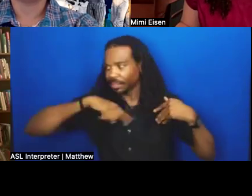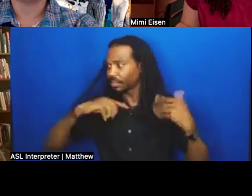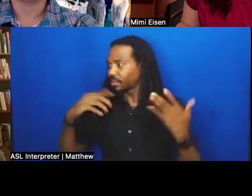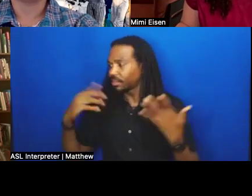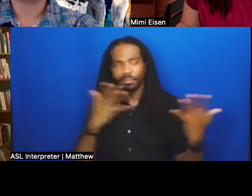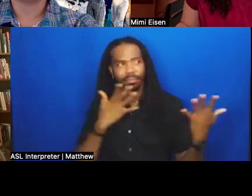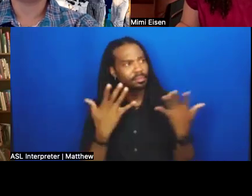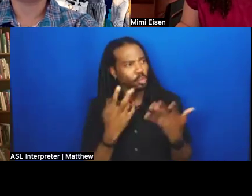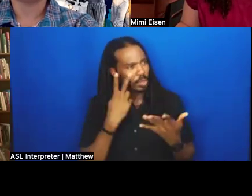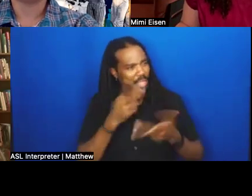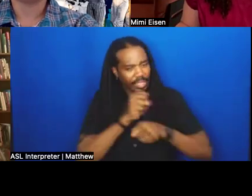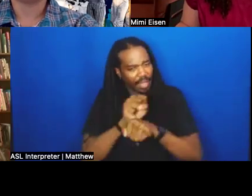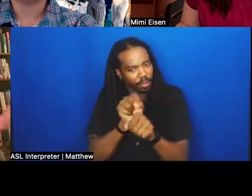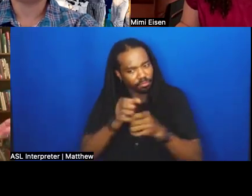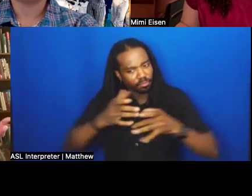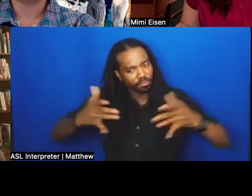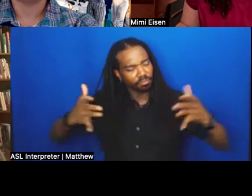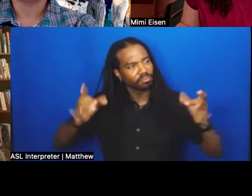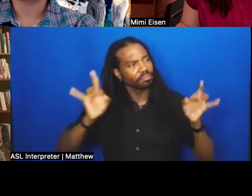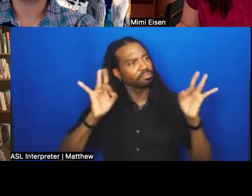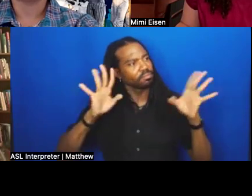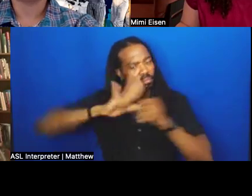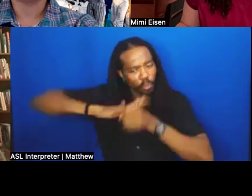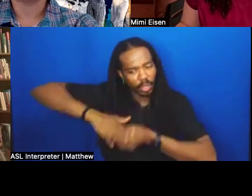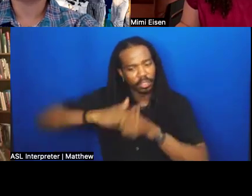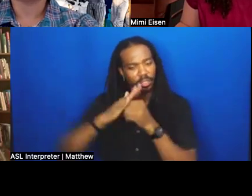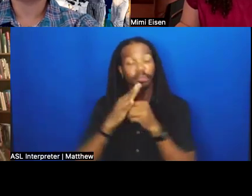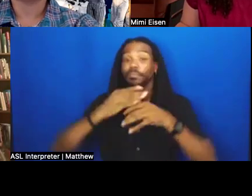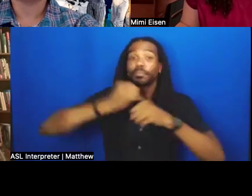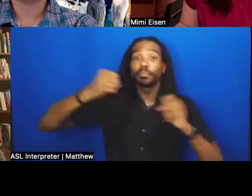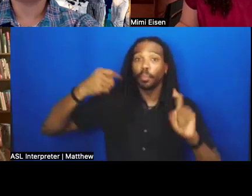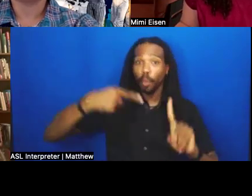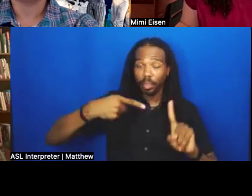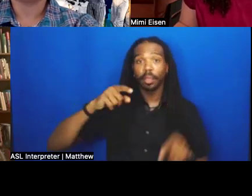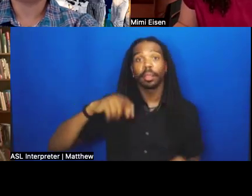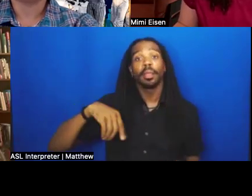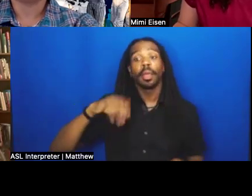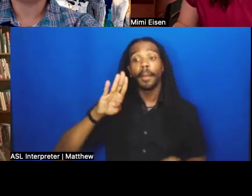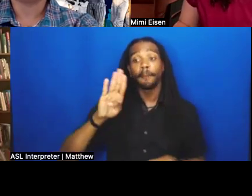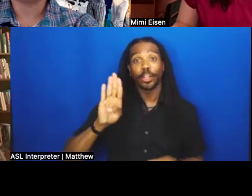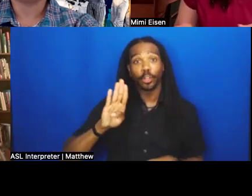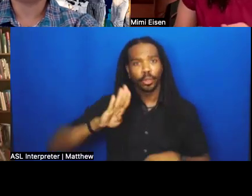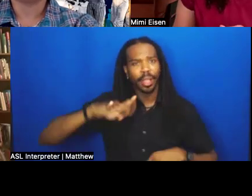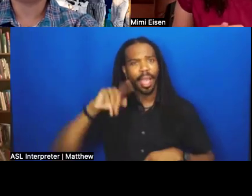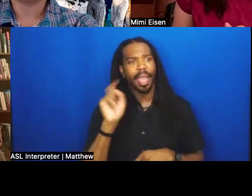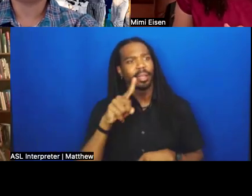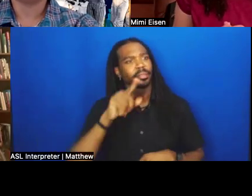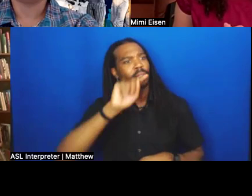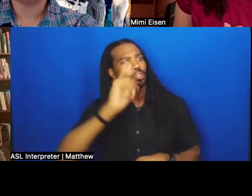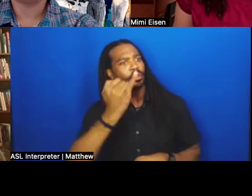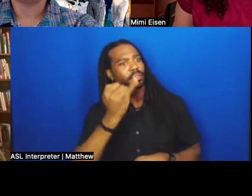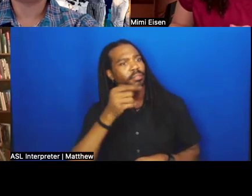and cruel oppression." In other words, Banneker is asking Jefferson, do you really believe the words you wrote in